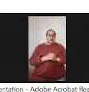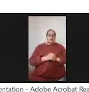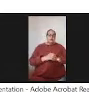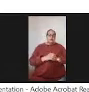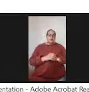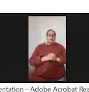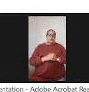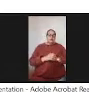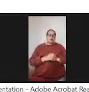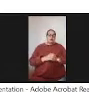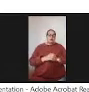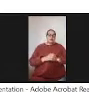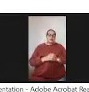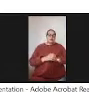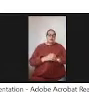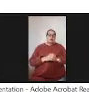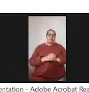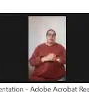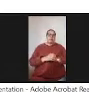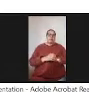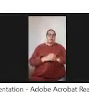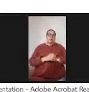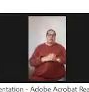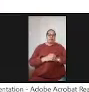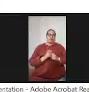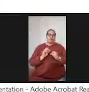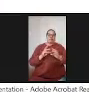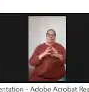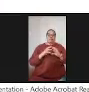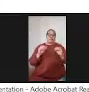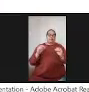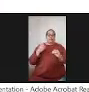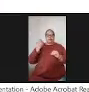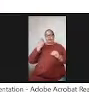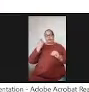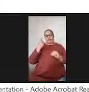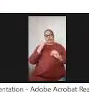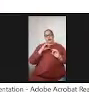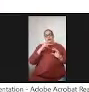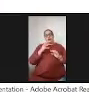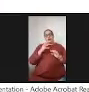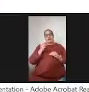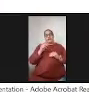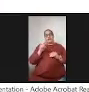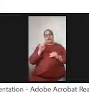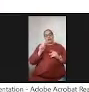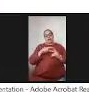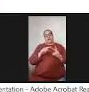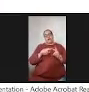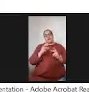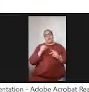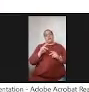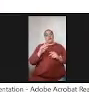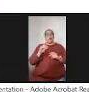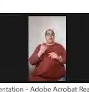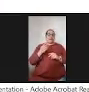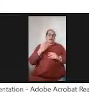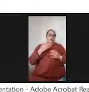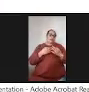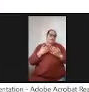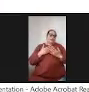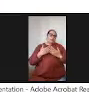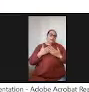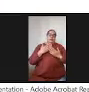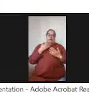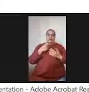Okay. I understand. I completely understand. Mr. Titus and then Mr. Dowman. Thank you,